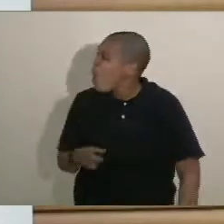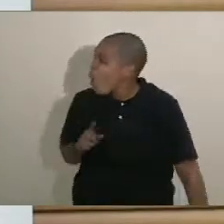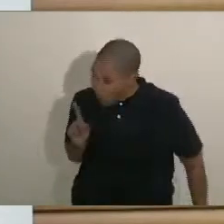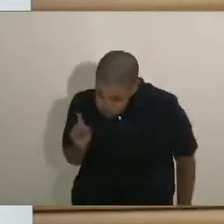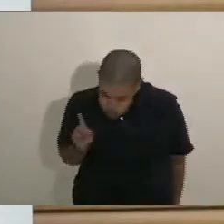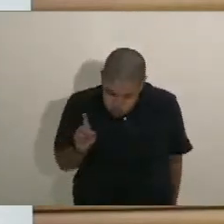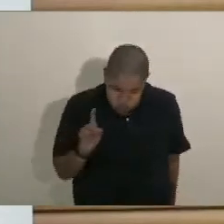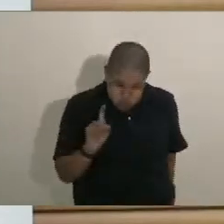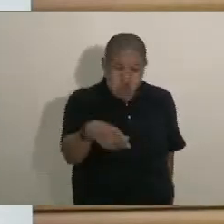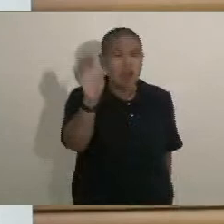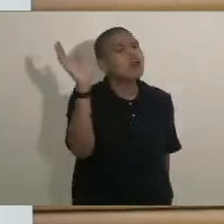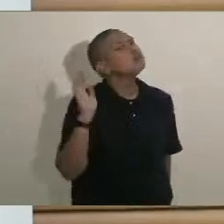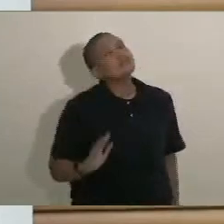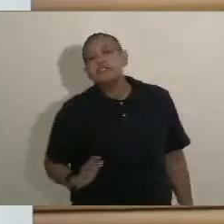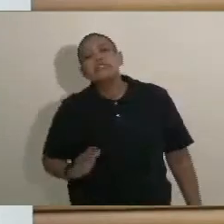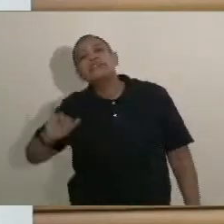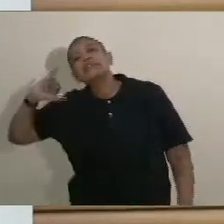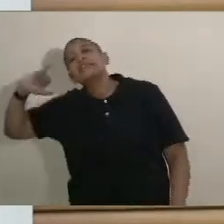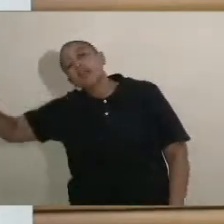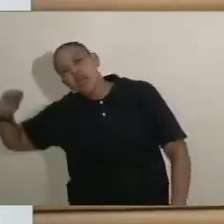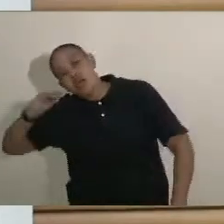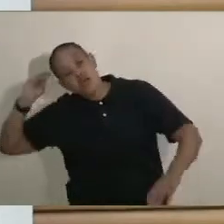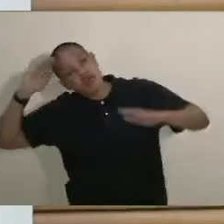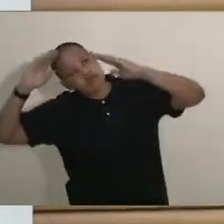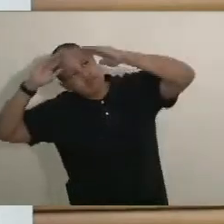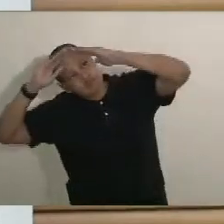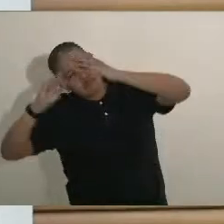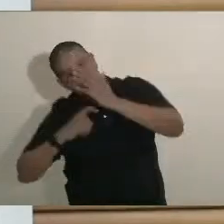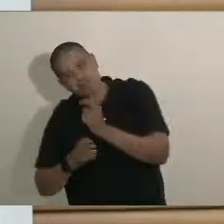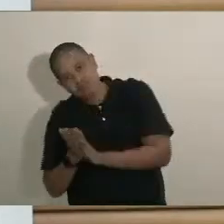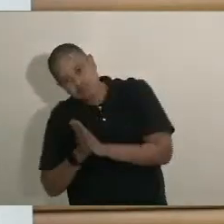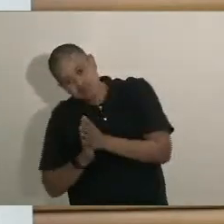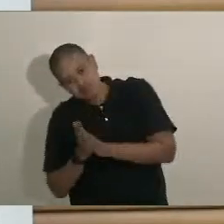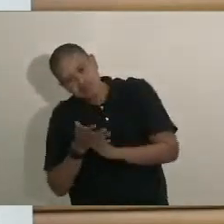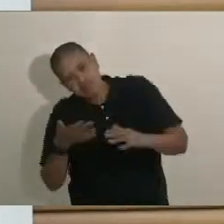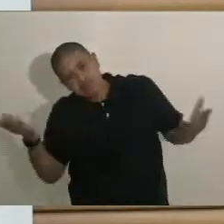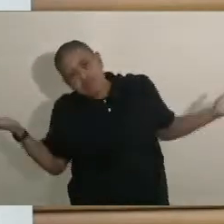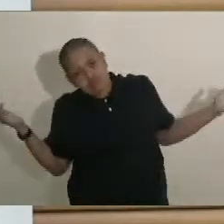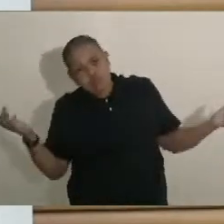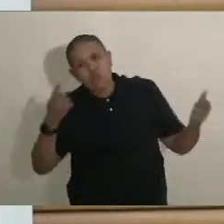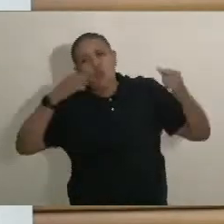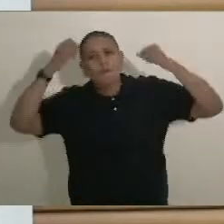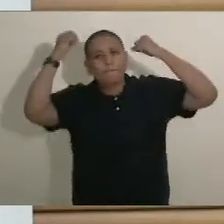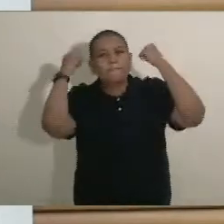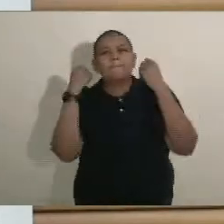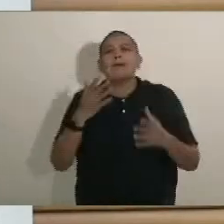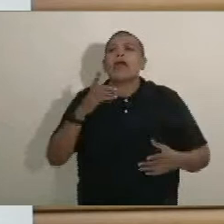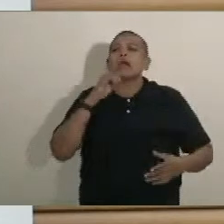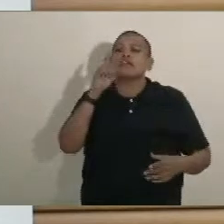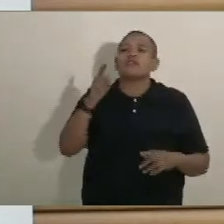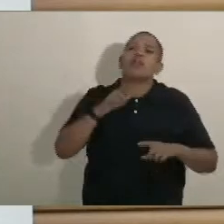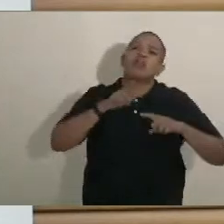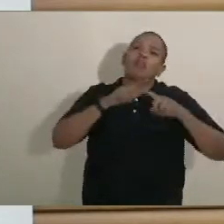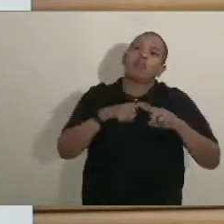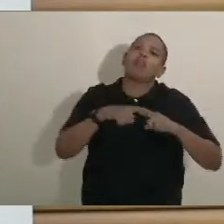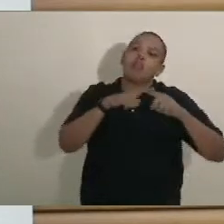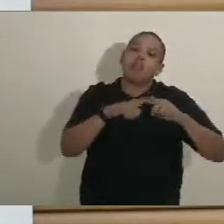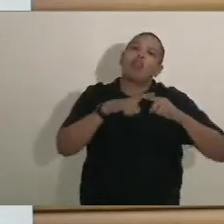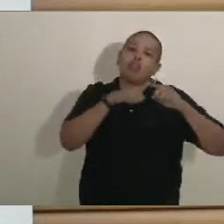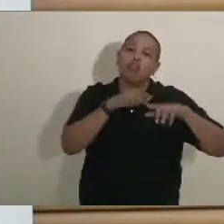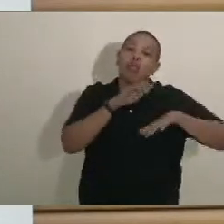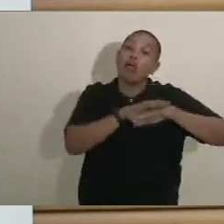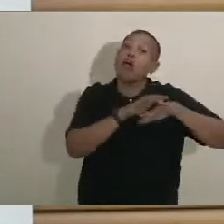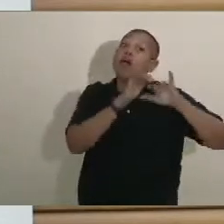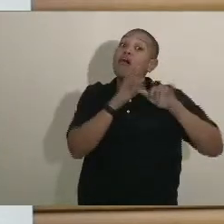otherwise. And, the sanitizing and so on. So there is a lot that is riding on the